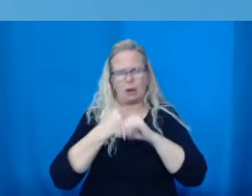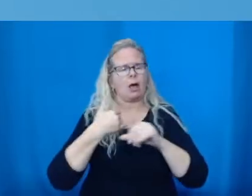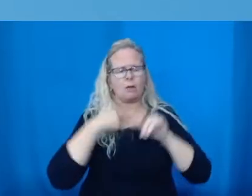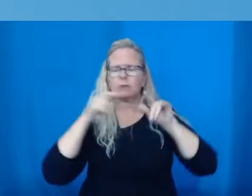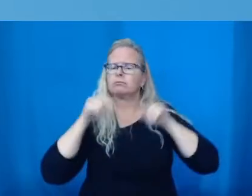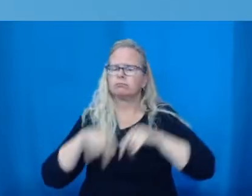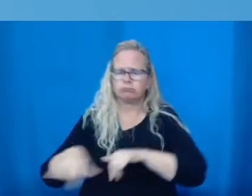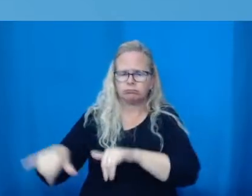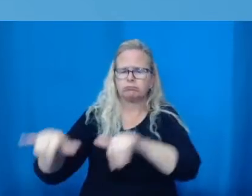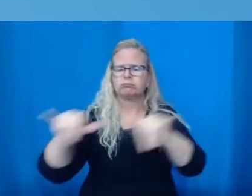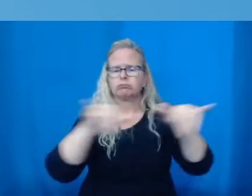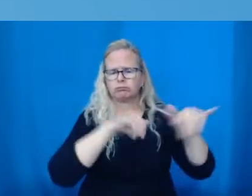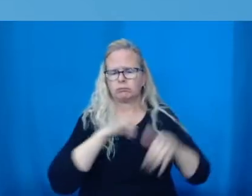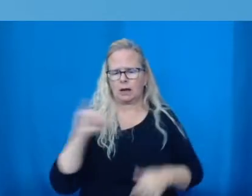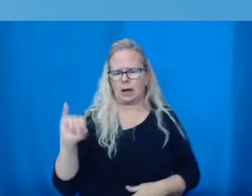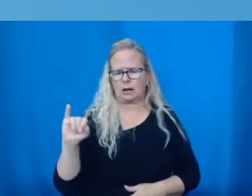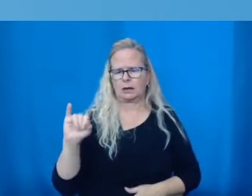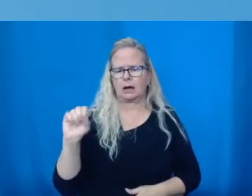standard for particle size